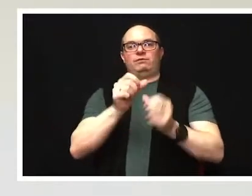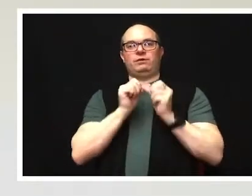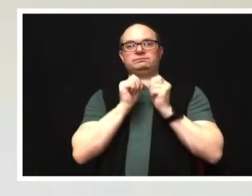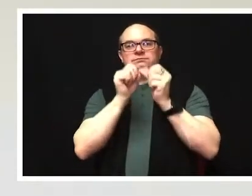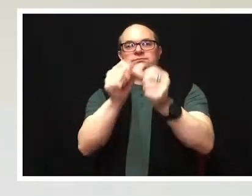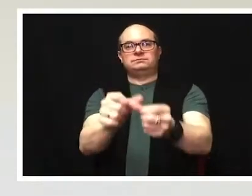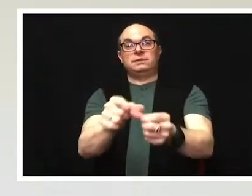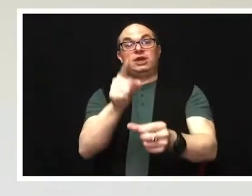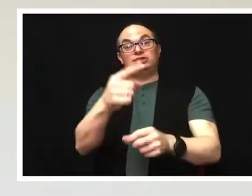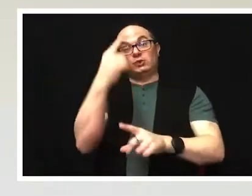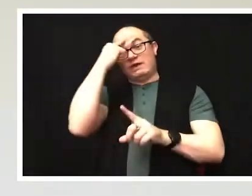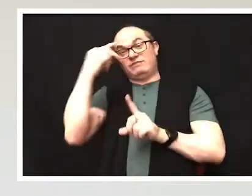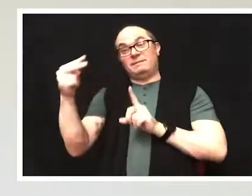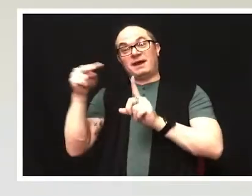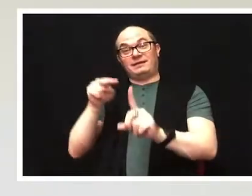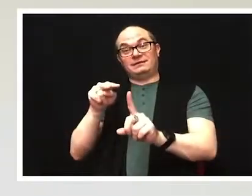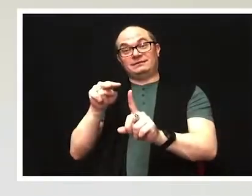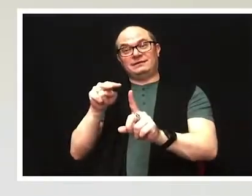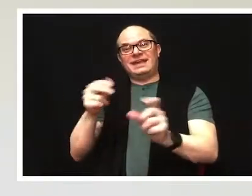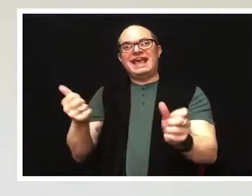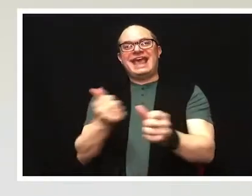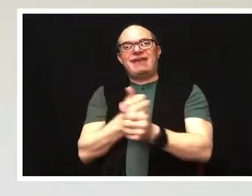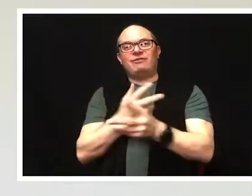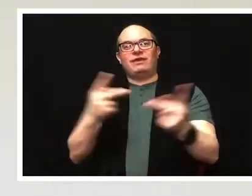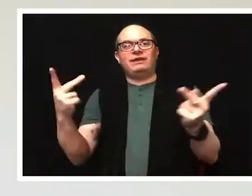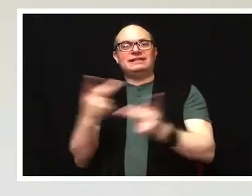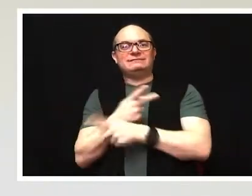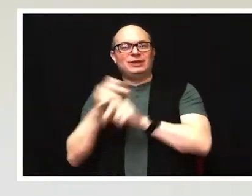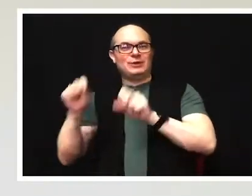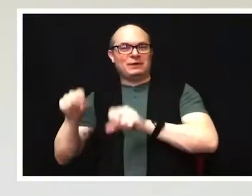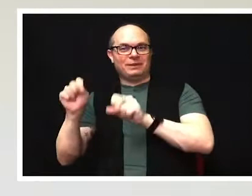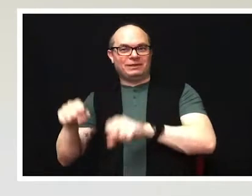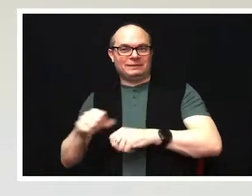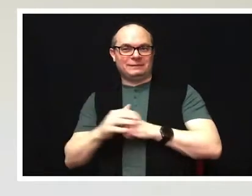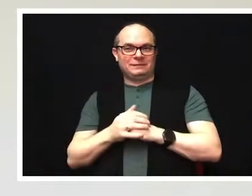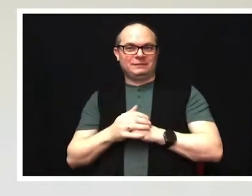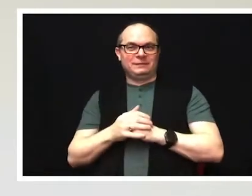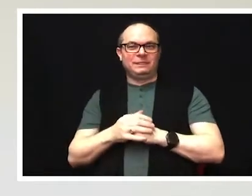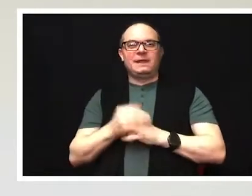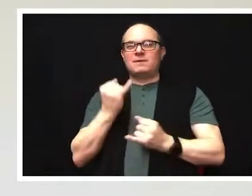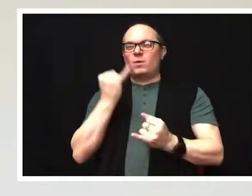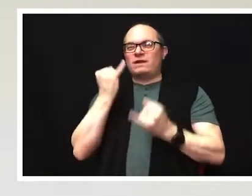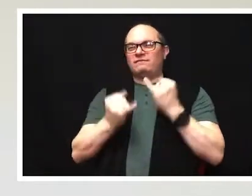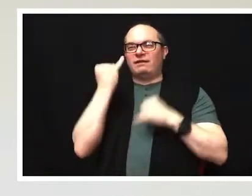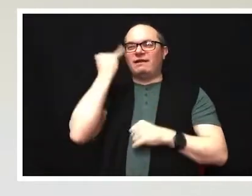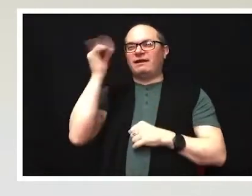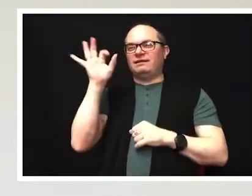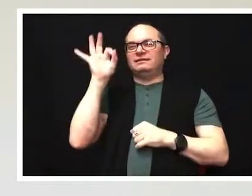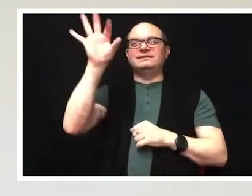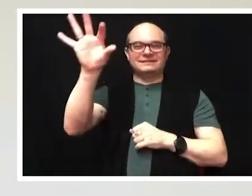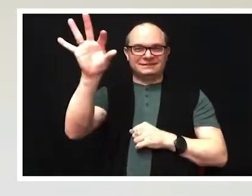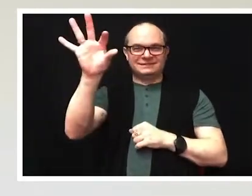forward because you have the mindset that everything is figure-outable. I want to leave you with one final note,